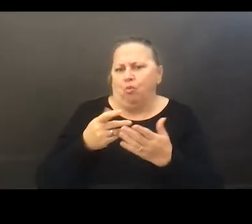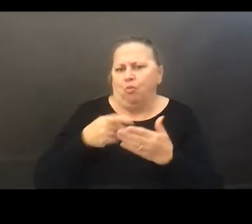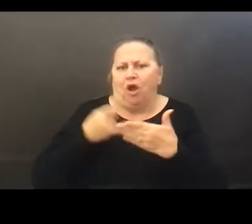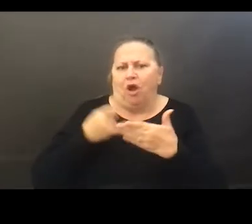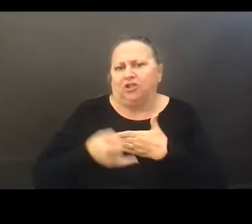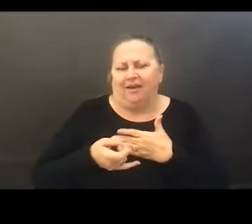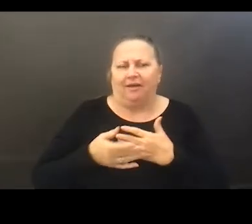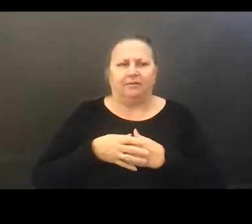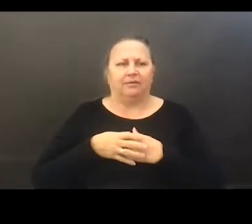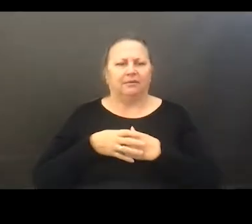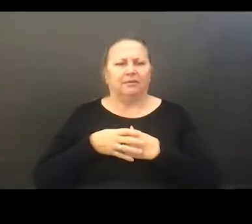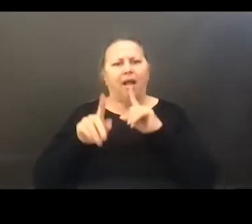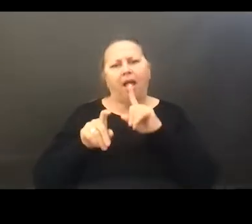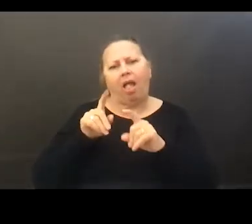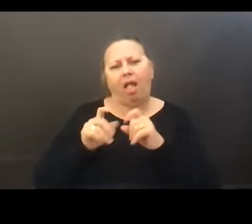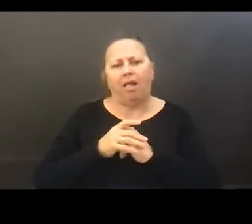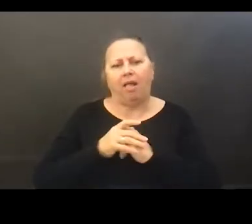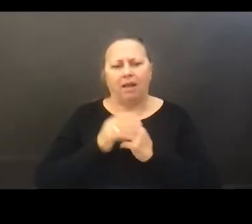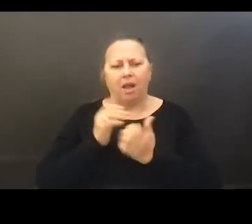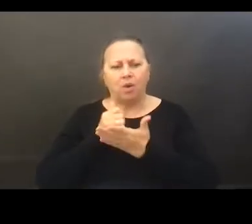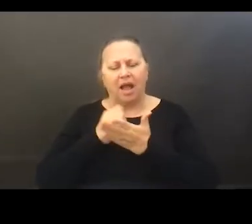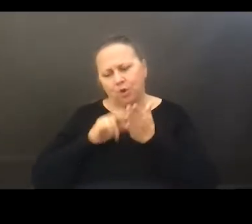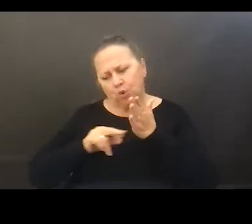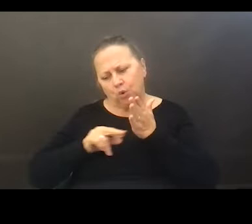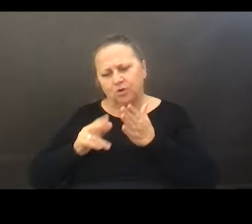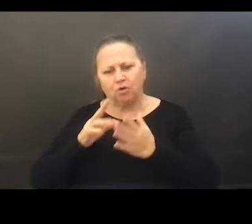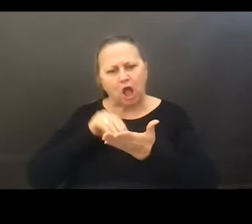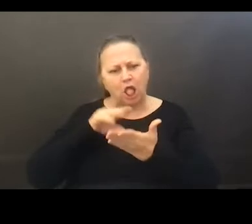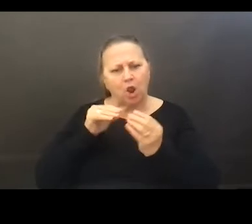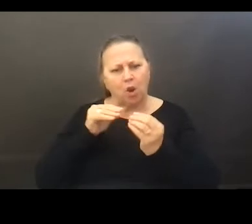this will help you research and learn more about the company.